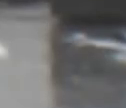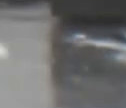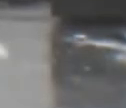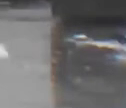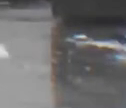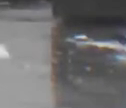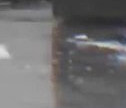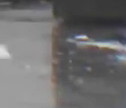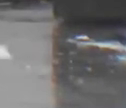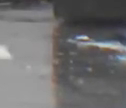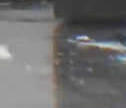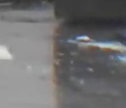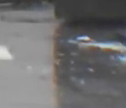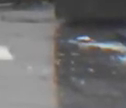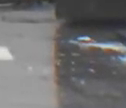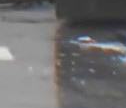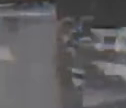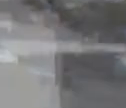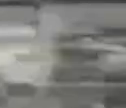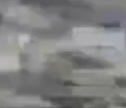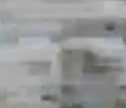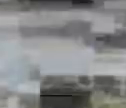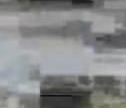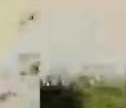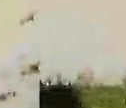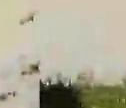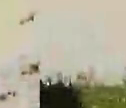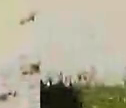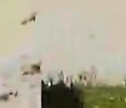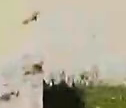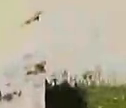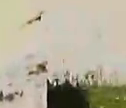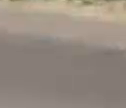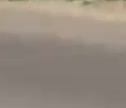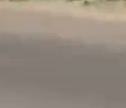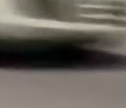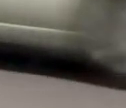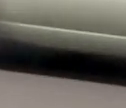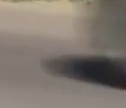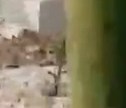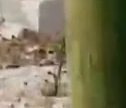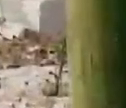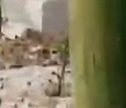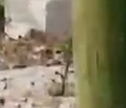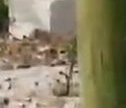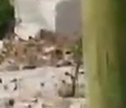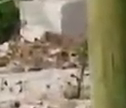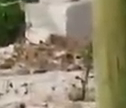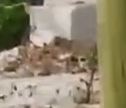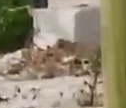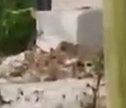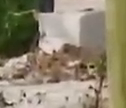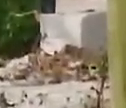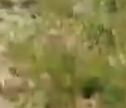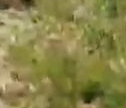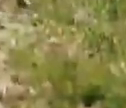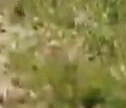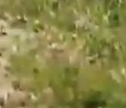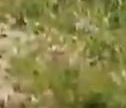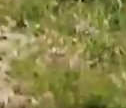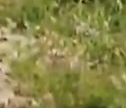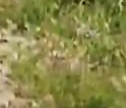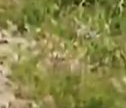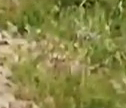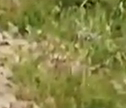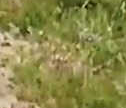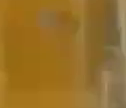The Abaco people here is resilient. So you're looking forward now to what's ahead. Join us for 1 week as we give you an